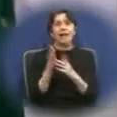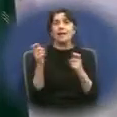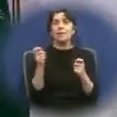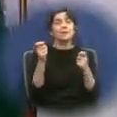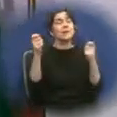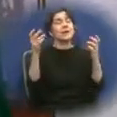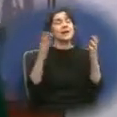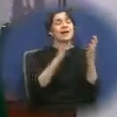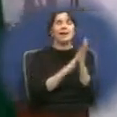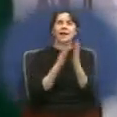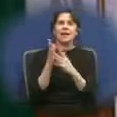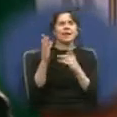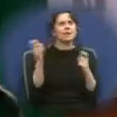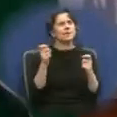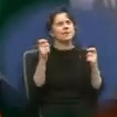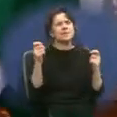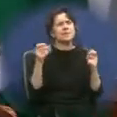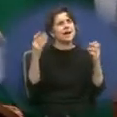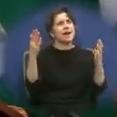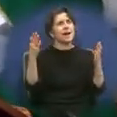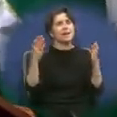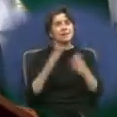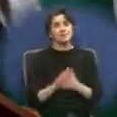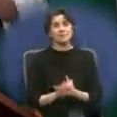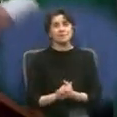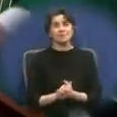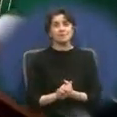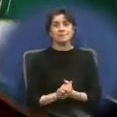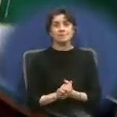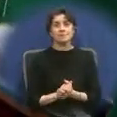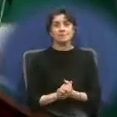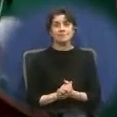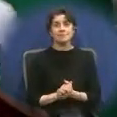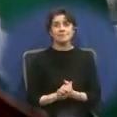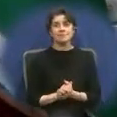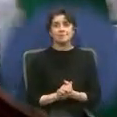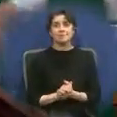hallelujah, hallelujah.